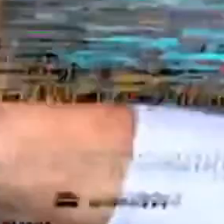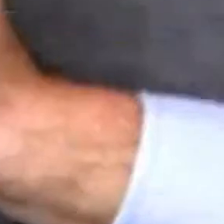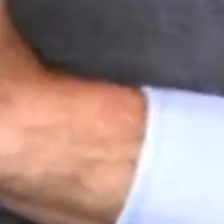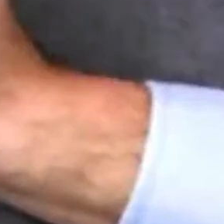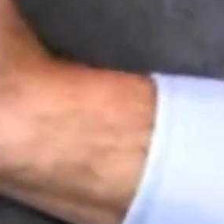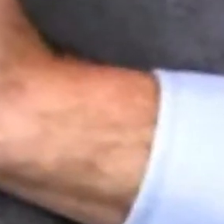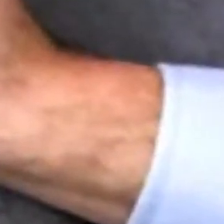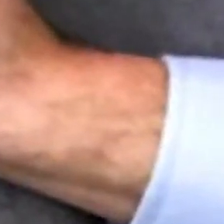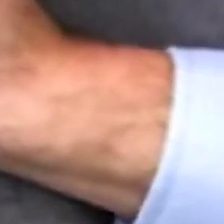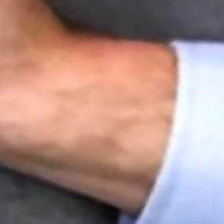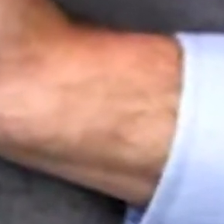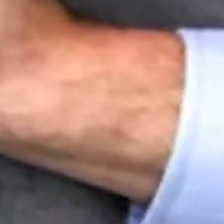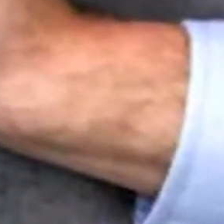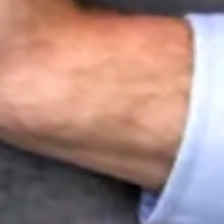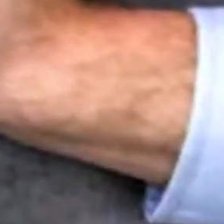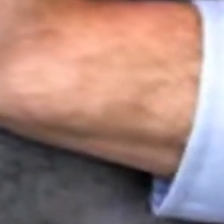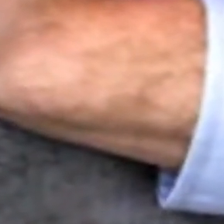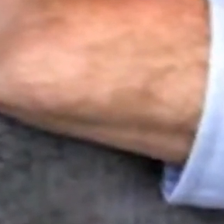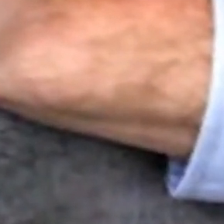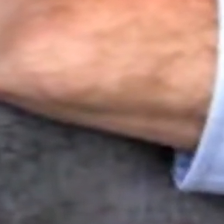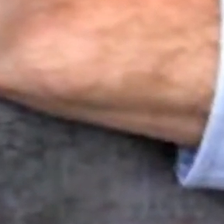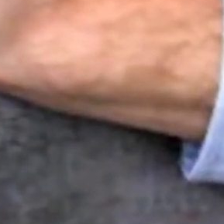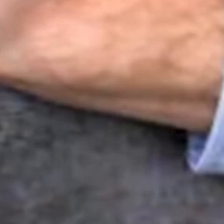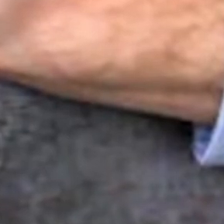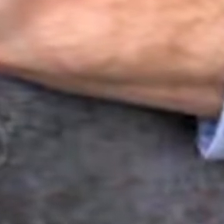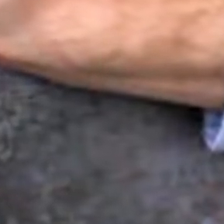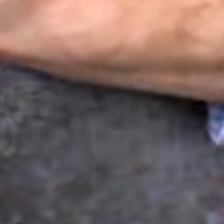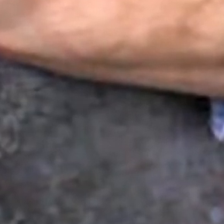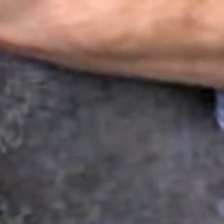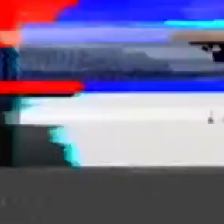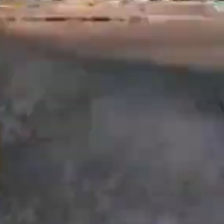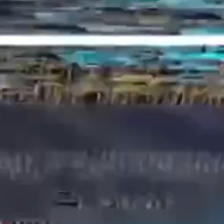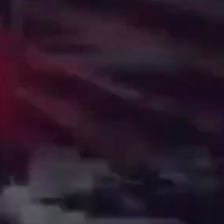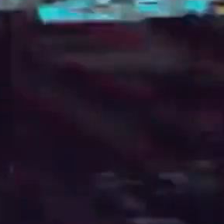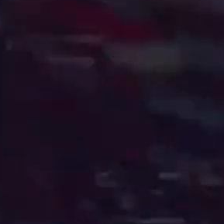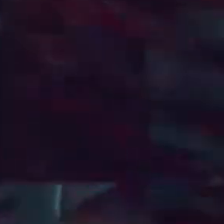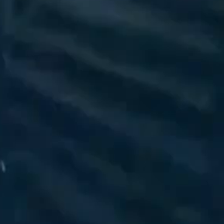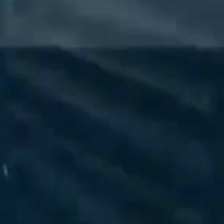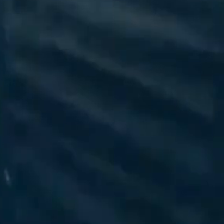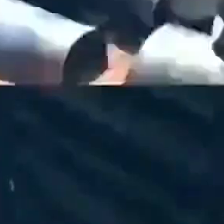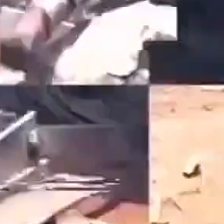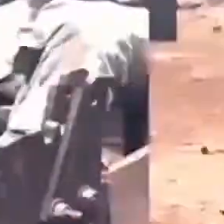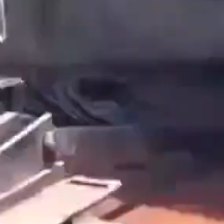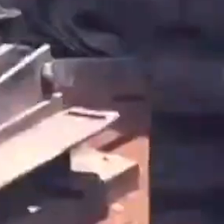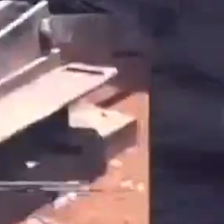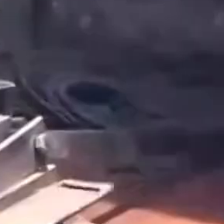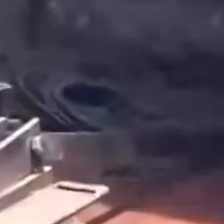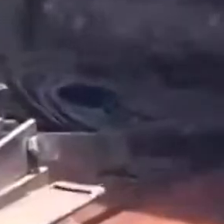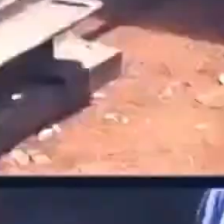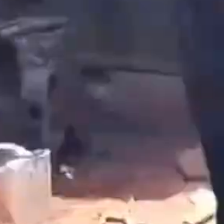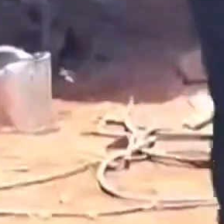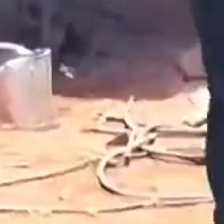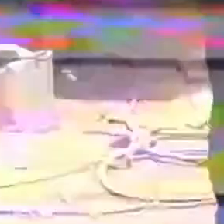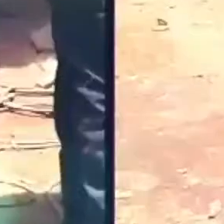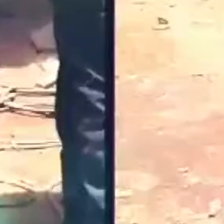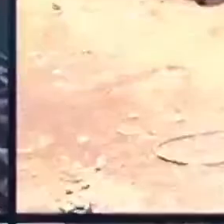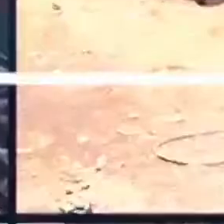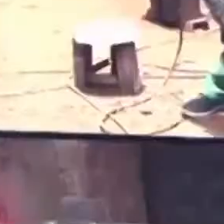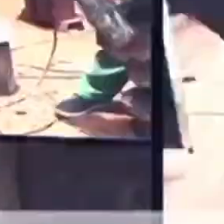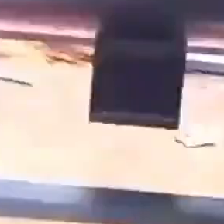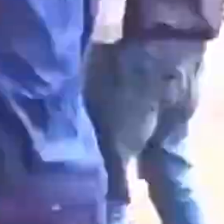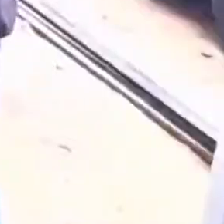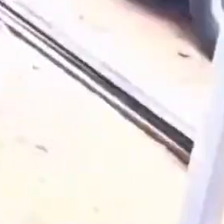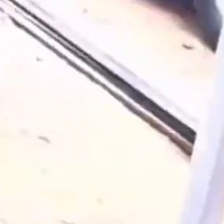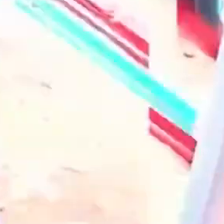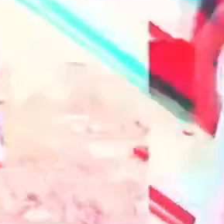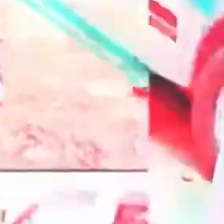Not forgetting other societies marginalized. And when the tech Avengers come together, we inch closer to a much